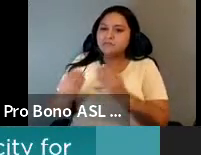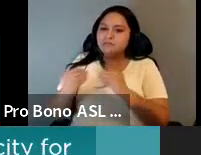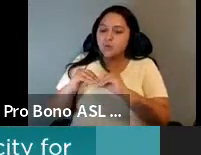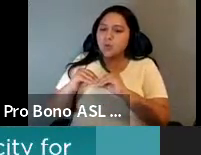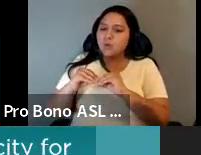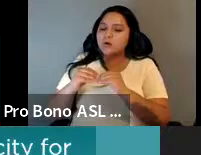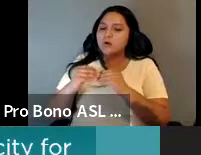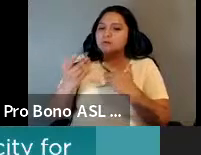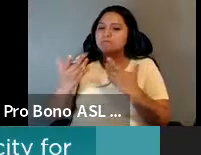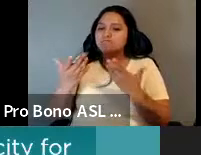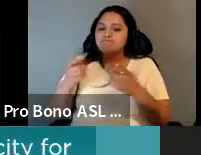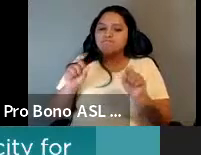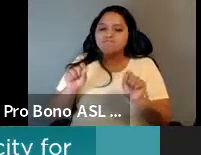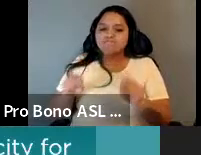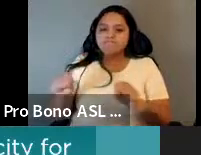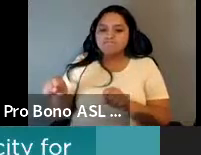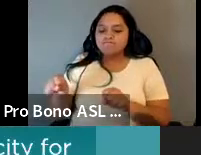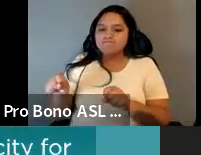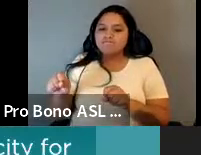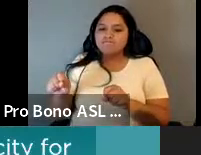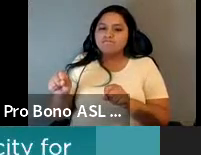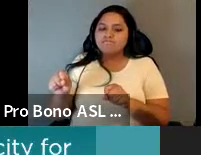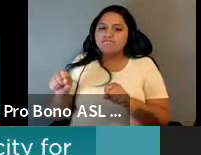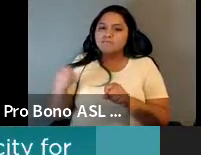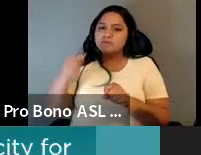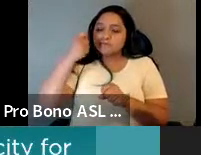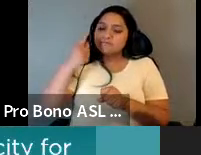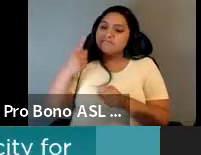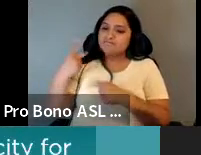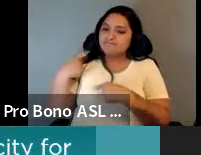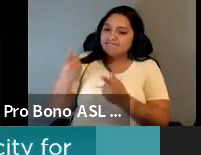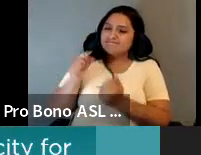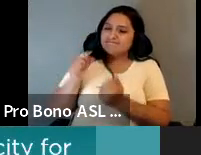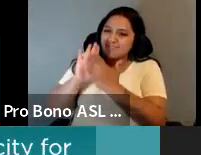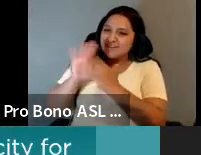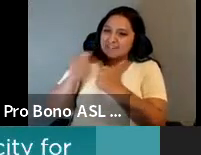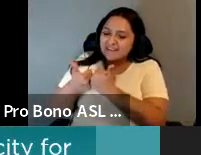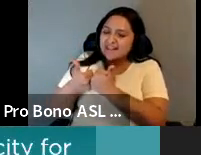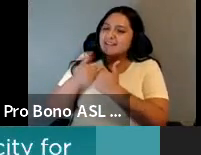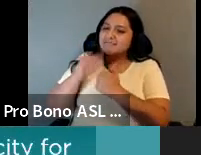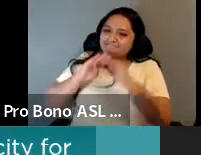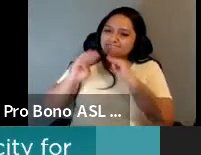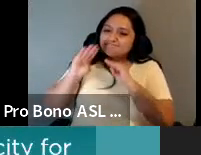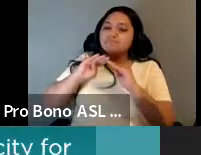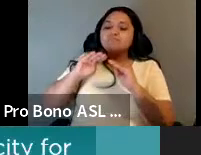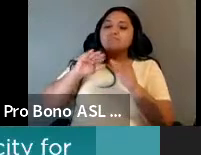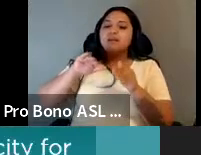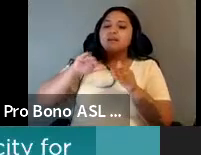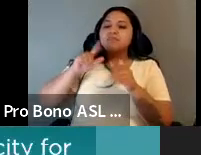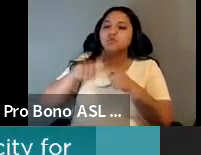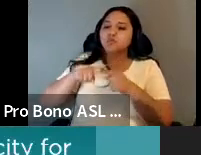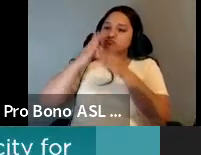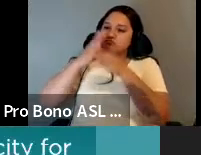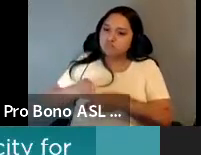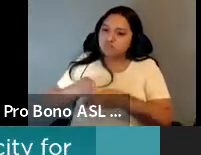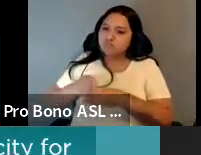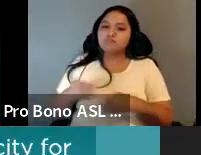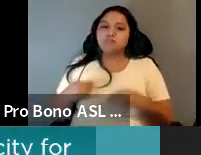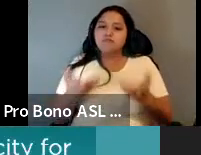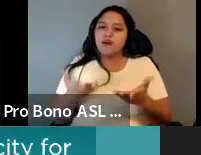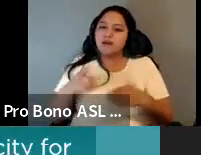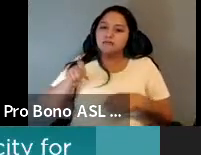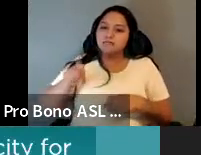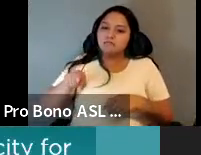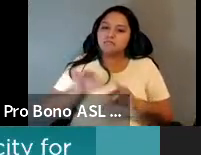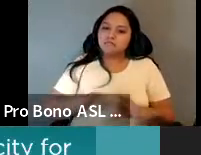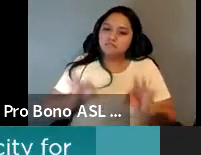around removing that challenges that we have in providing the necessary housing and services for